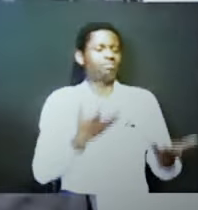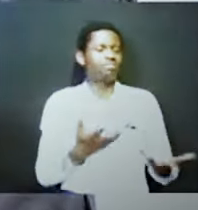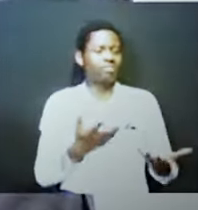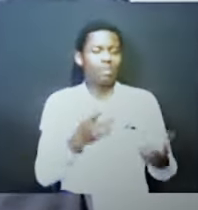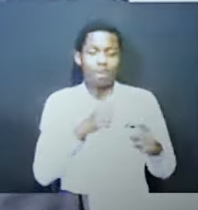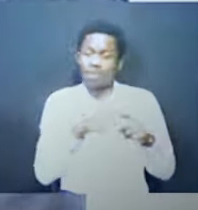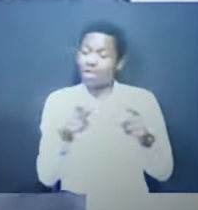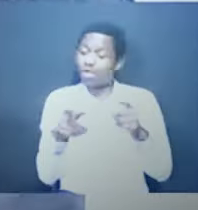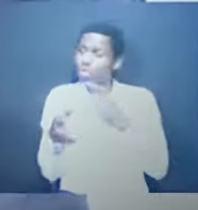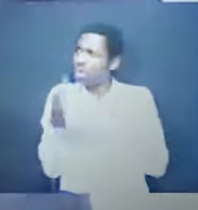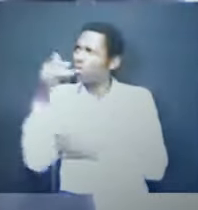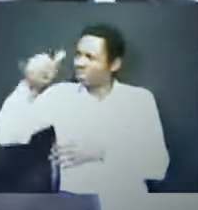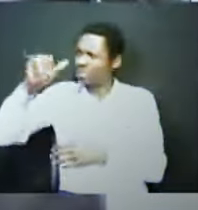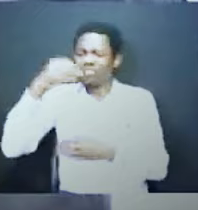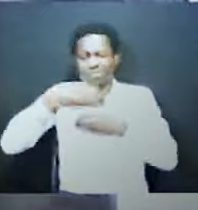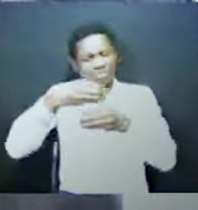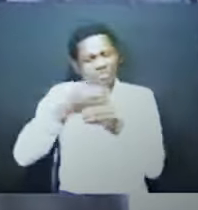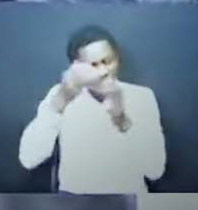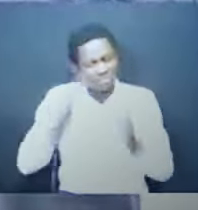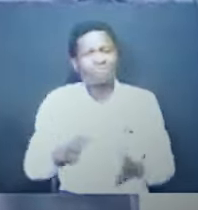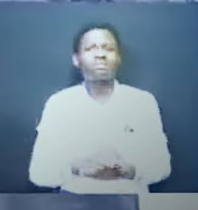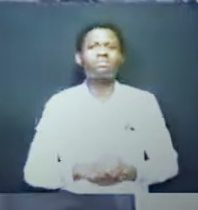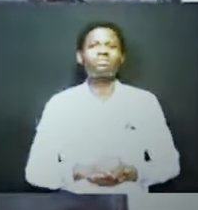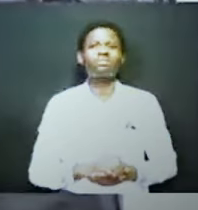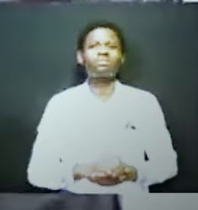the Creator God.